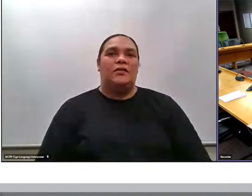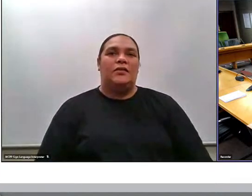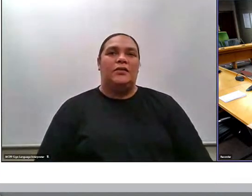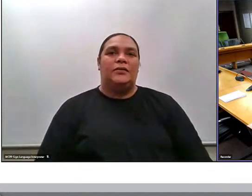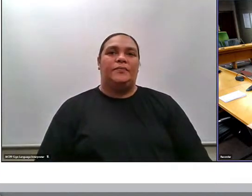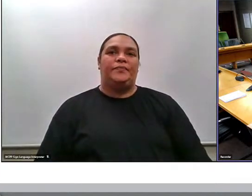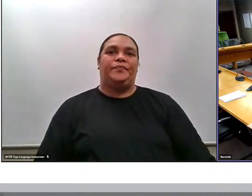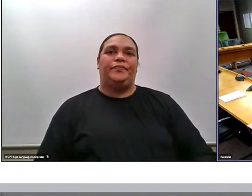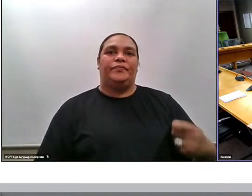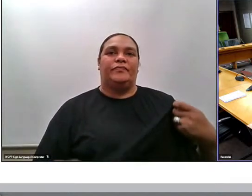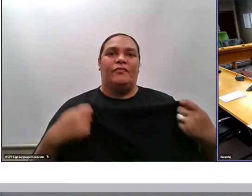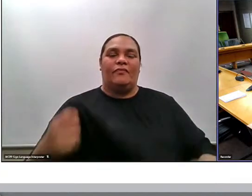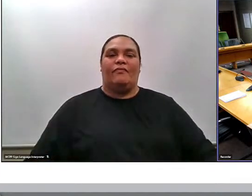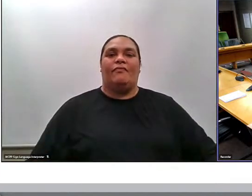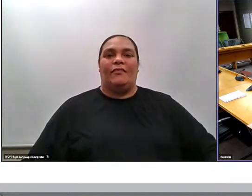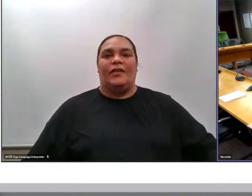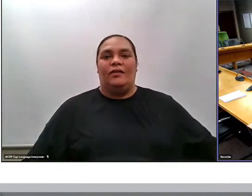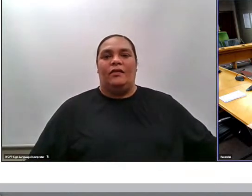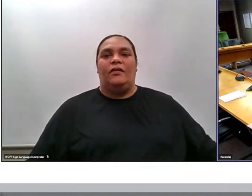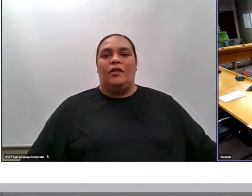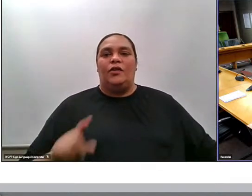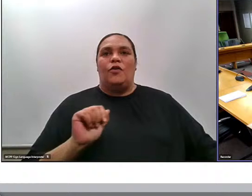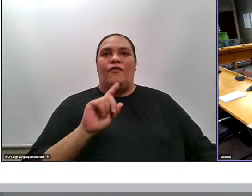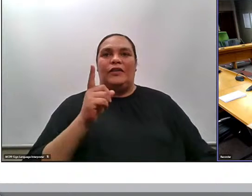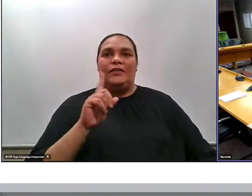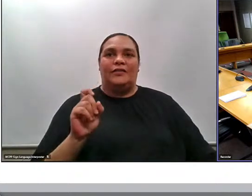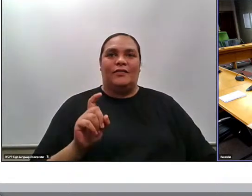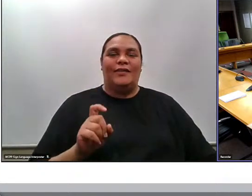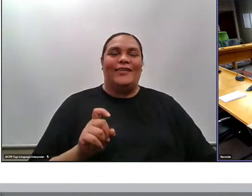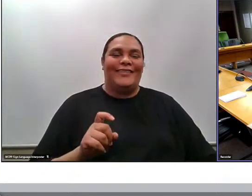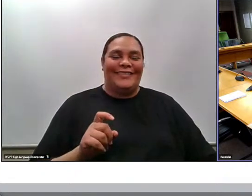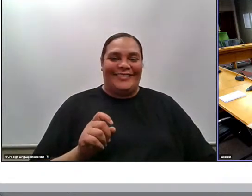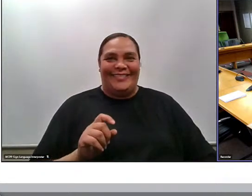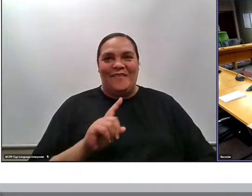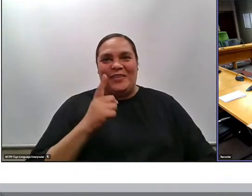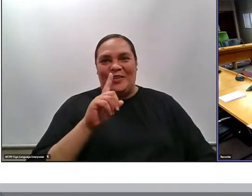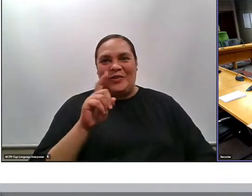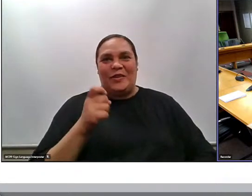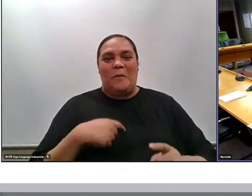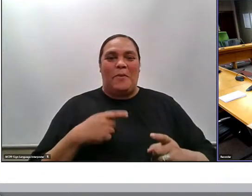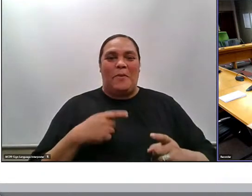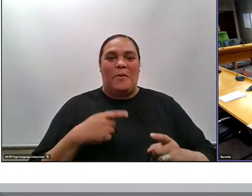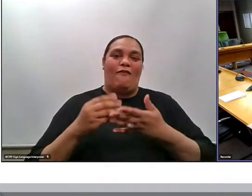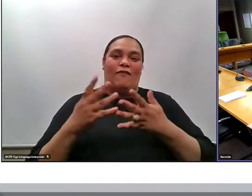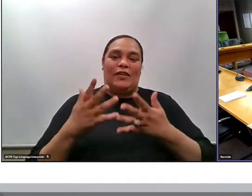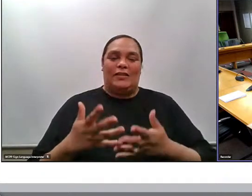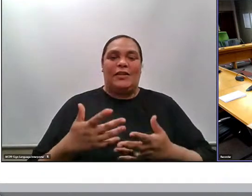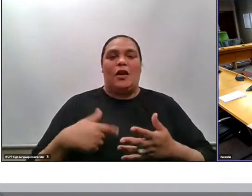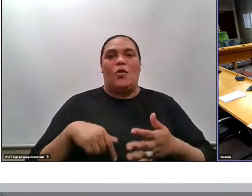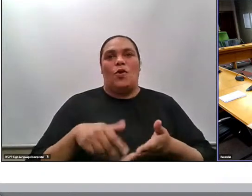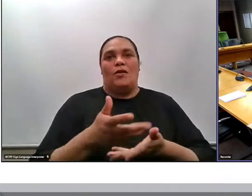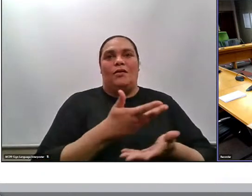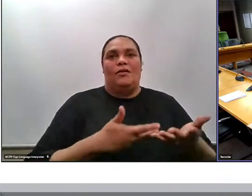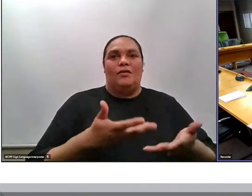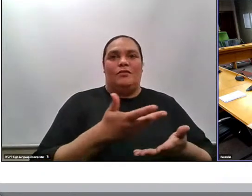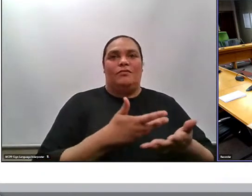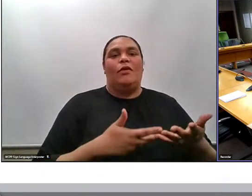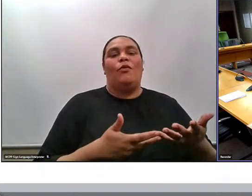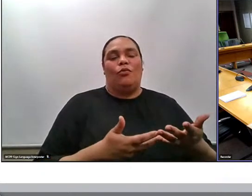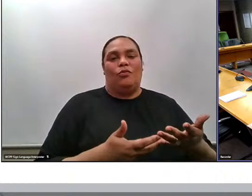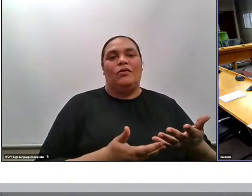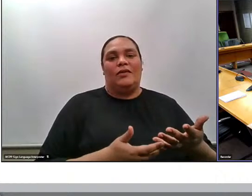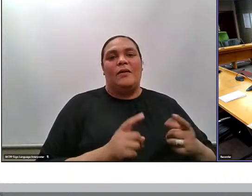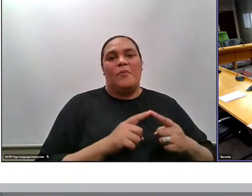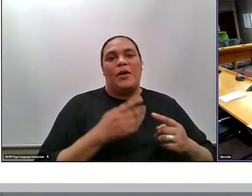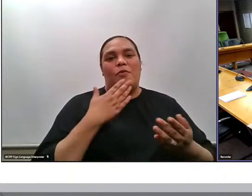So just to address your first question with regards to interview times, myself and the presiding officer have spoken on this, and I'd like to